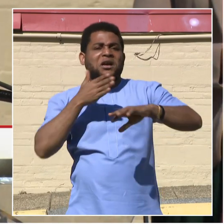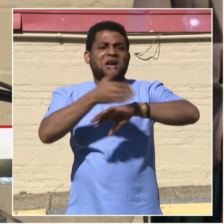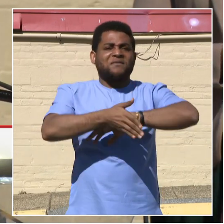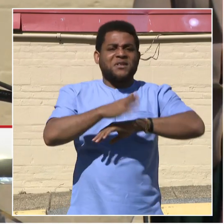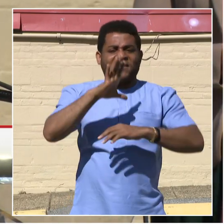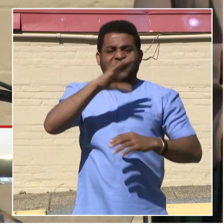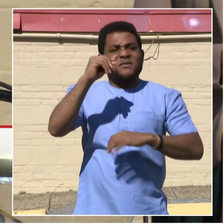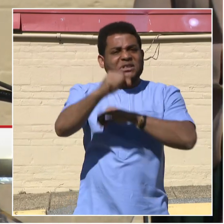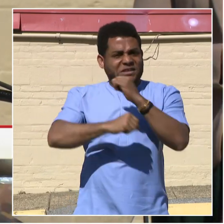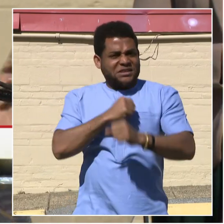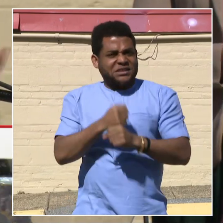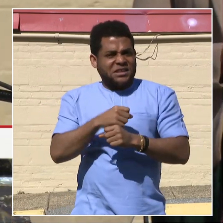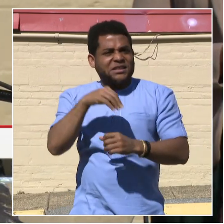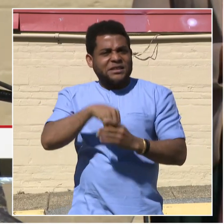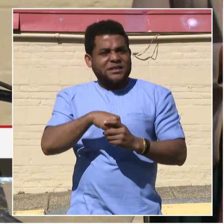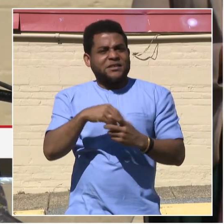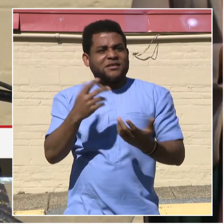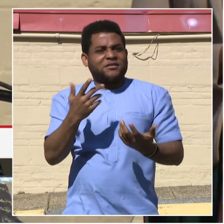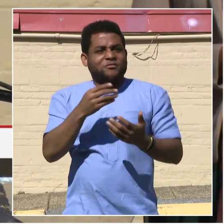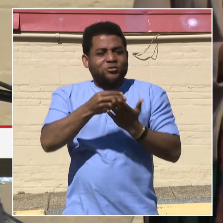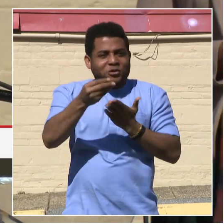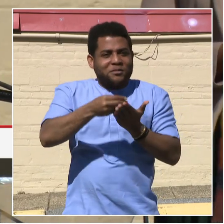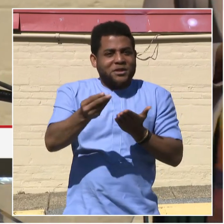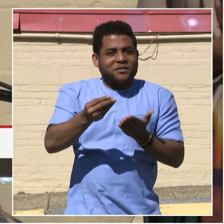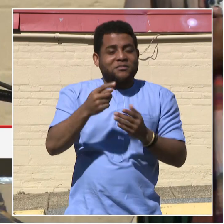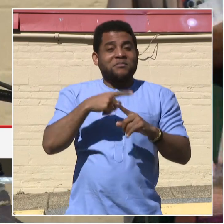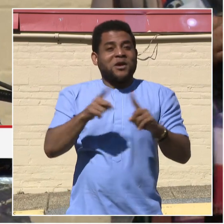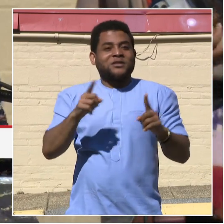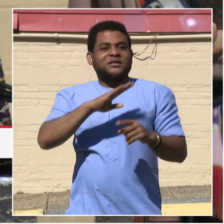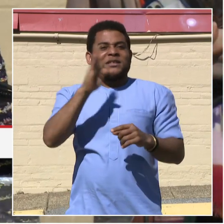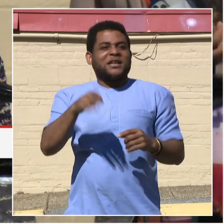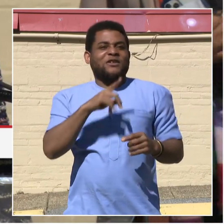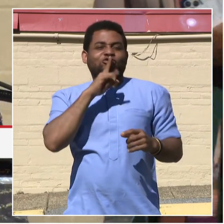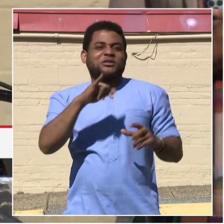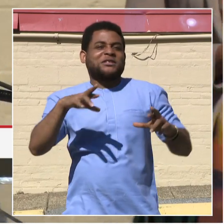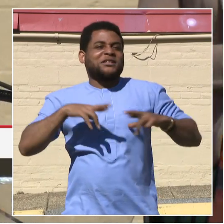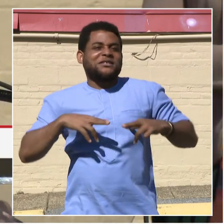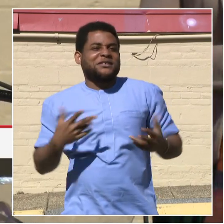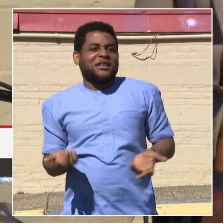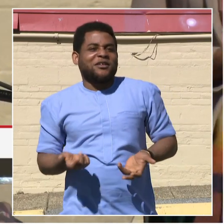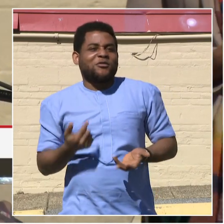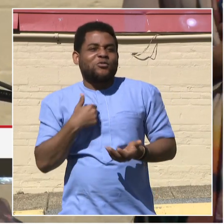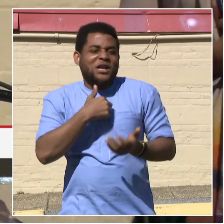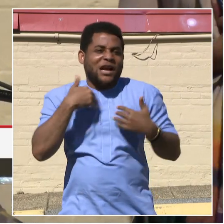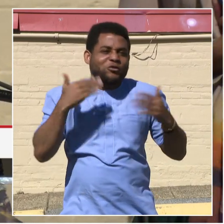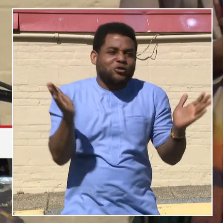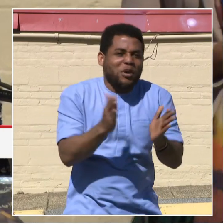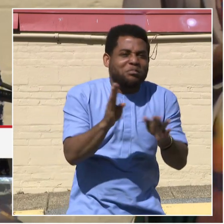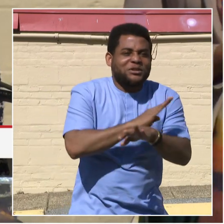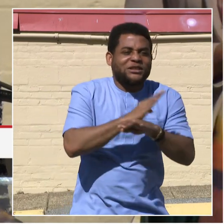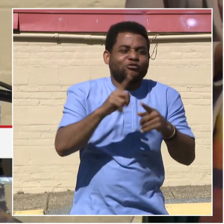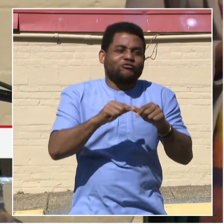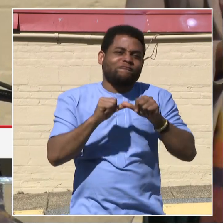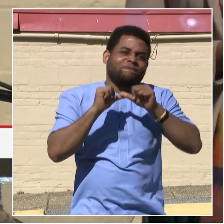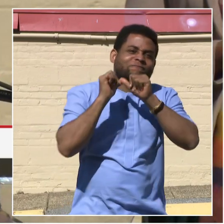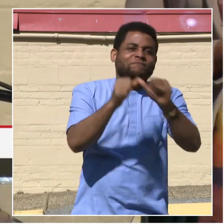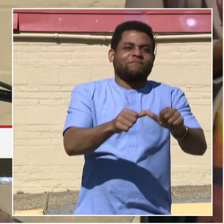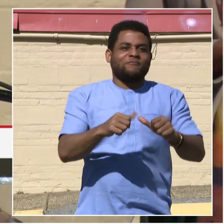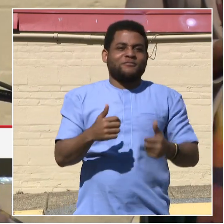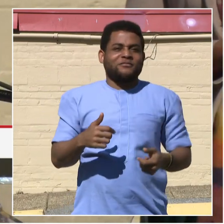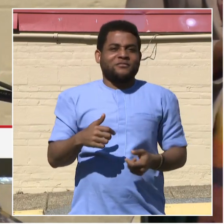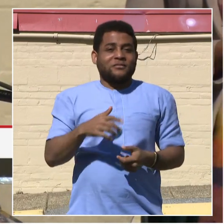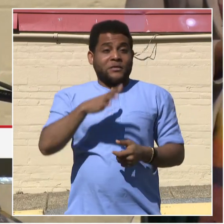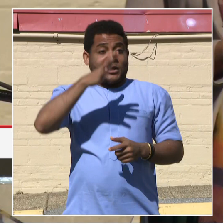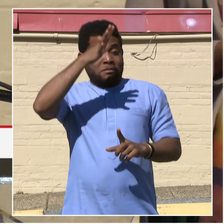years at the shop, but you never really retire when you have a small business. He had a hard decision to